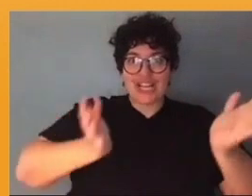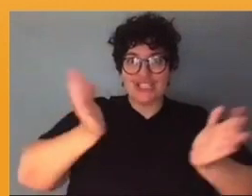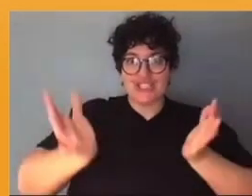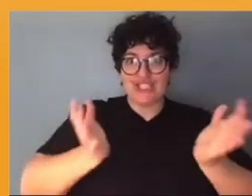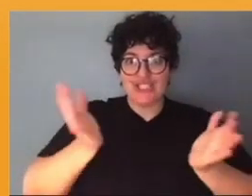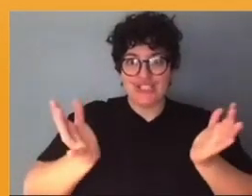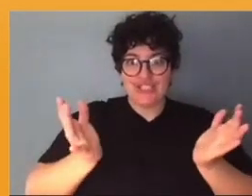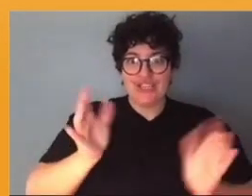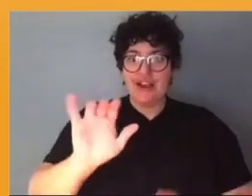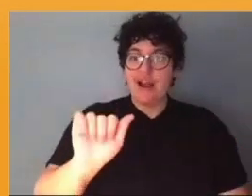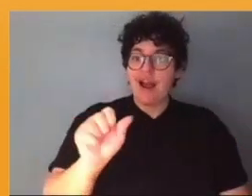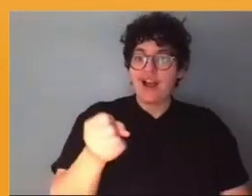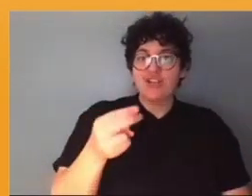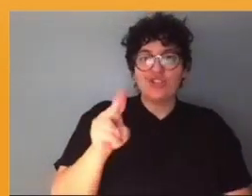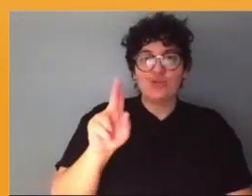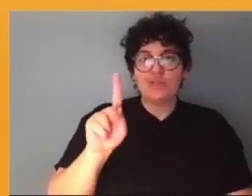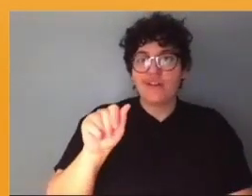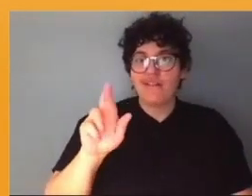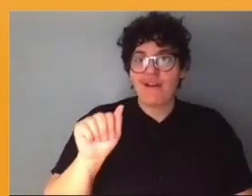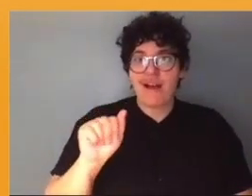man, or